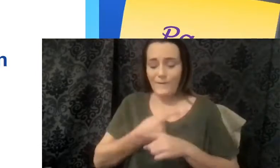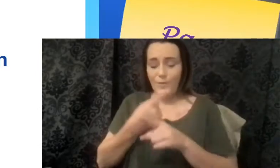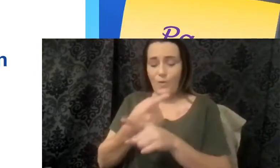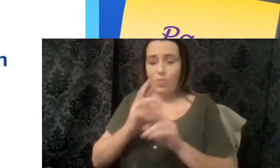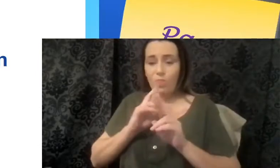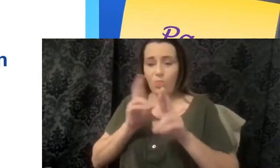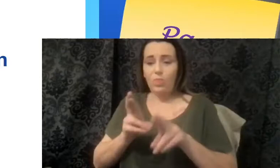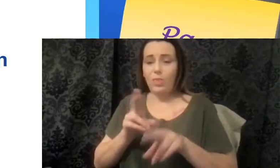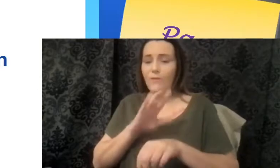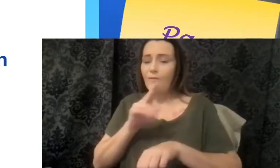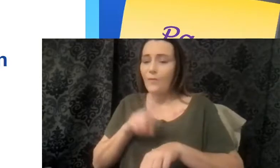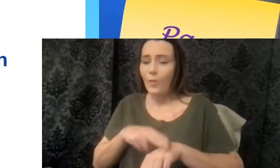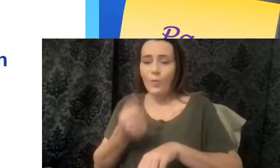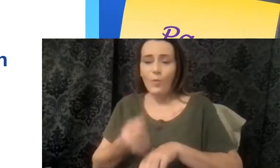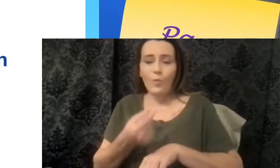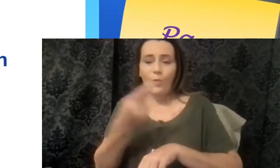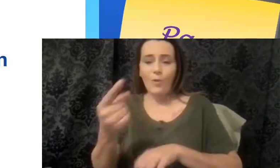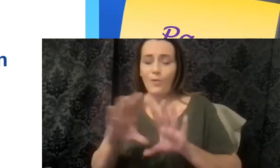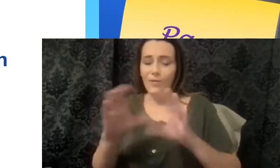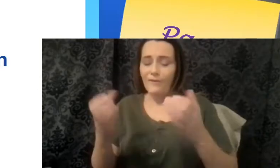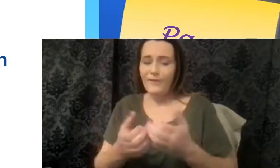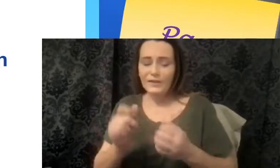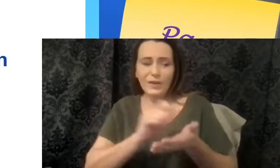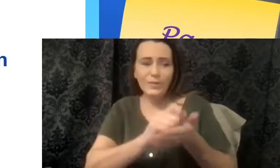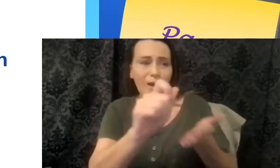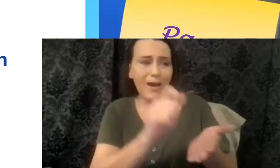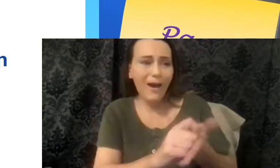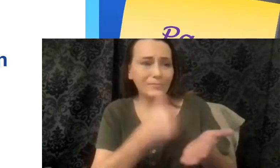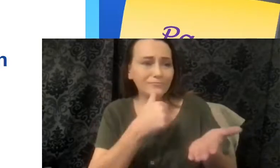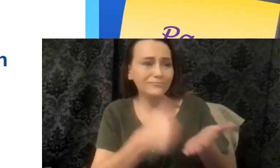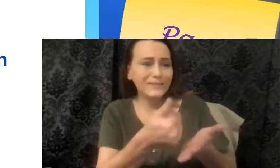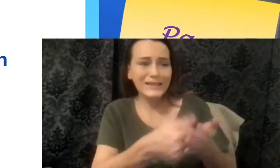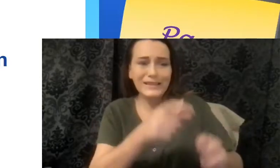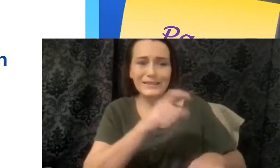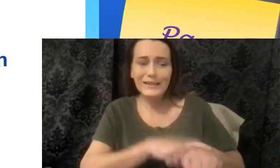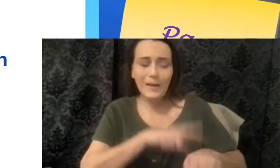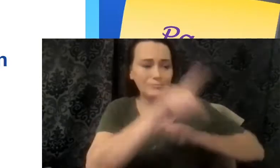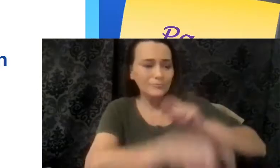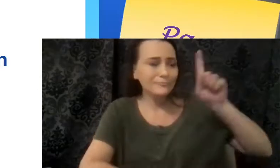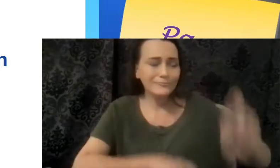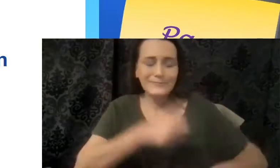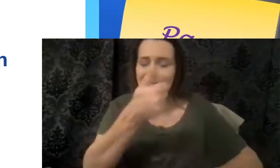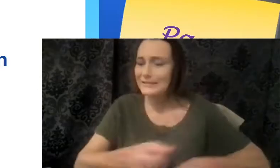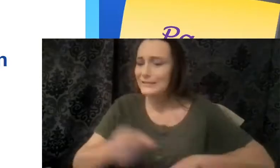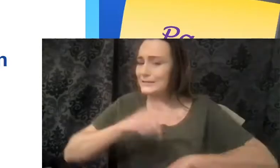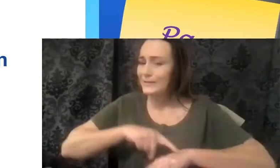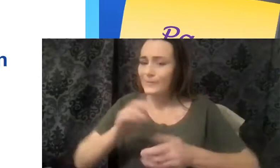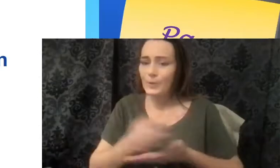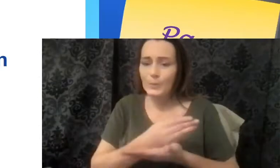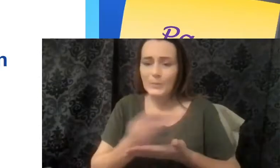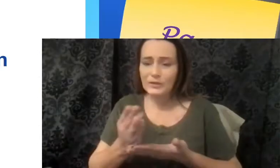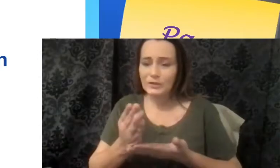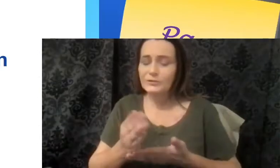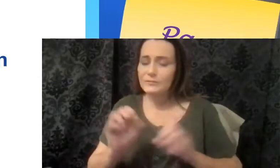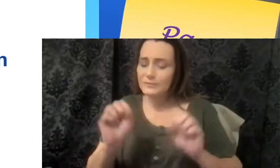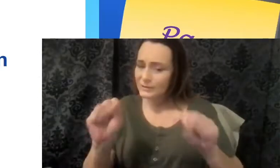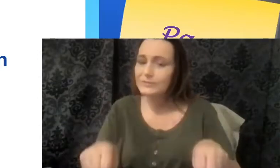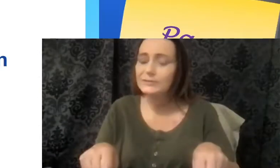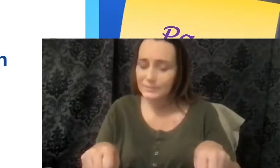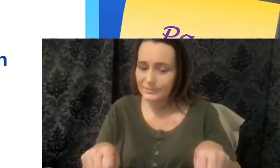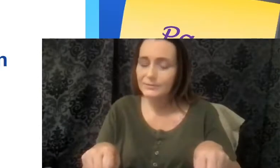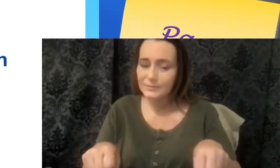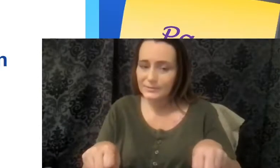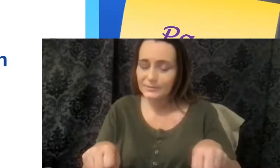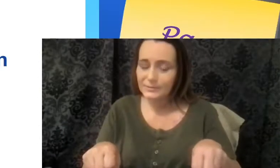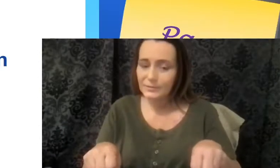in the fellowship can write in any time and ask any questions to any of us in any aspect of the budget. And of course, the World